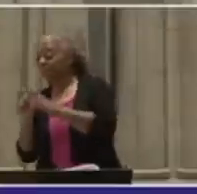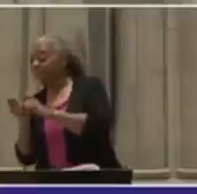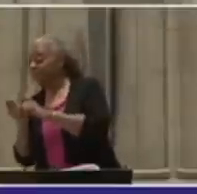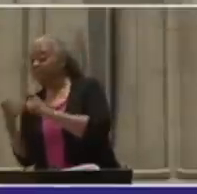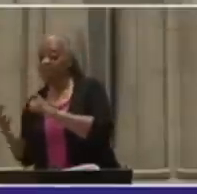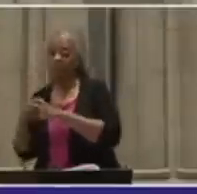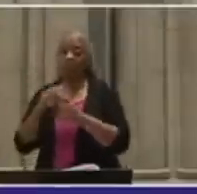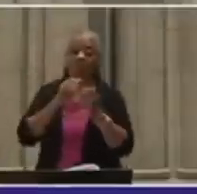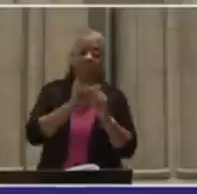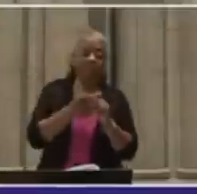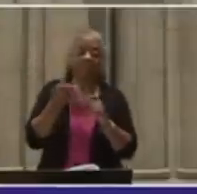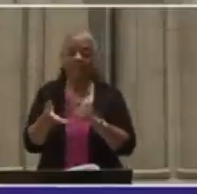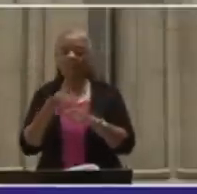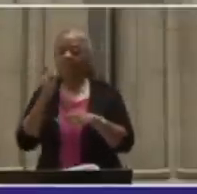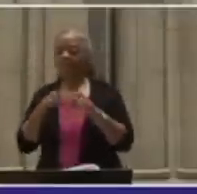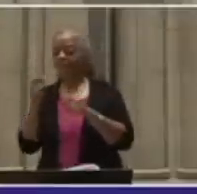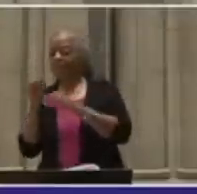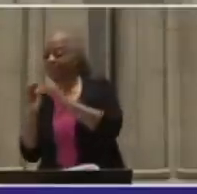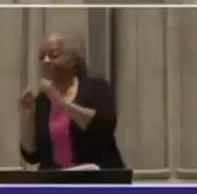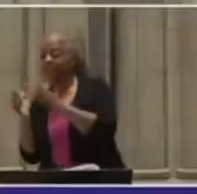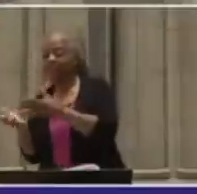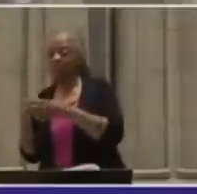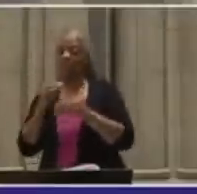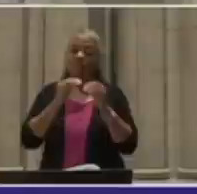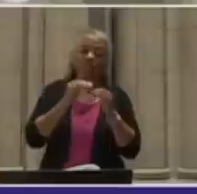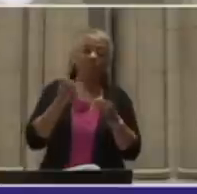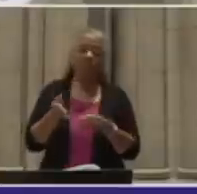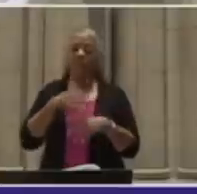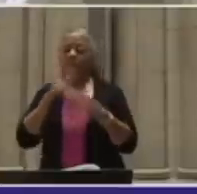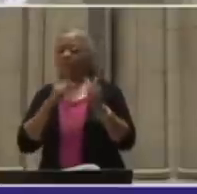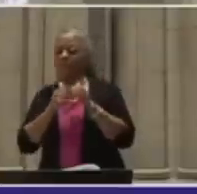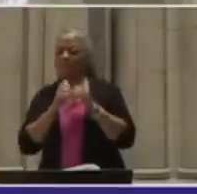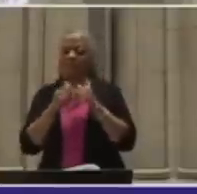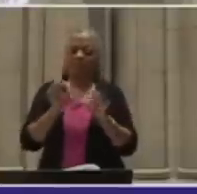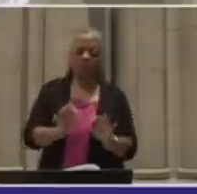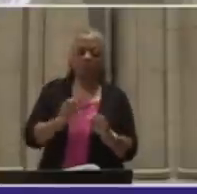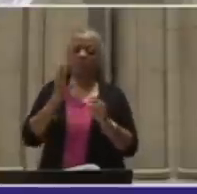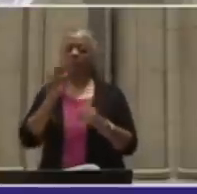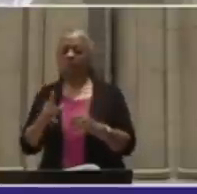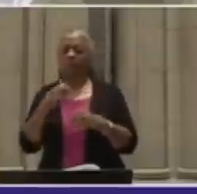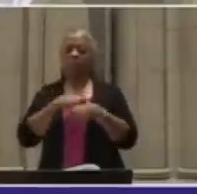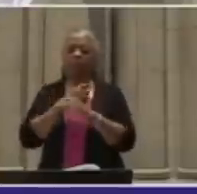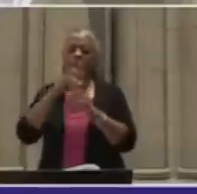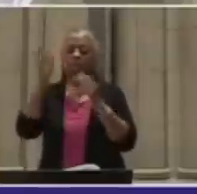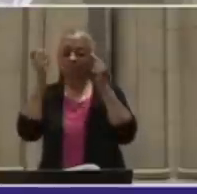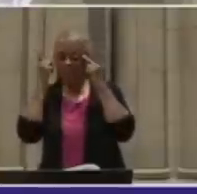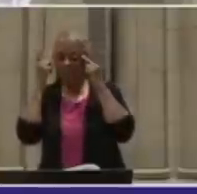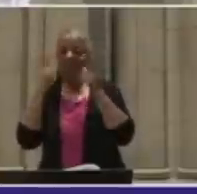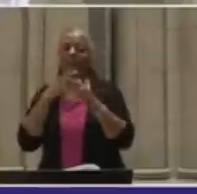there. You can't have a little reforming over here. You can't pass a moderate bill that gets politicized and weakened down to